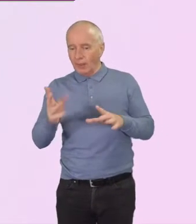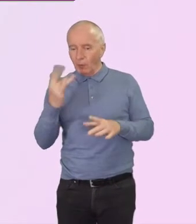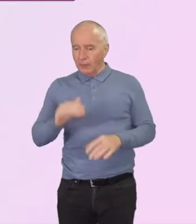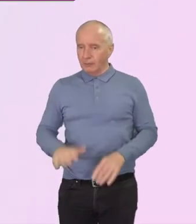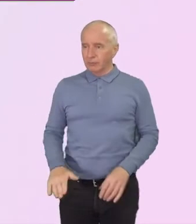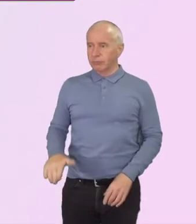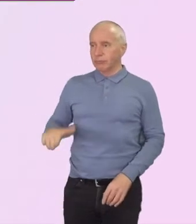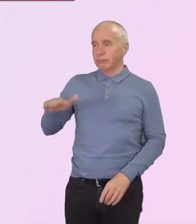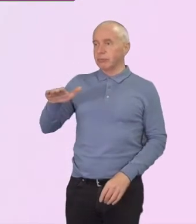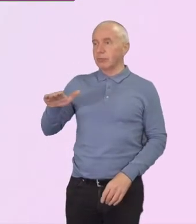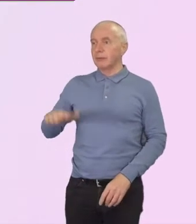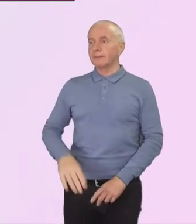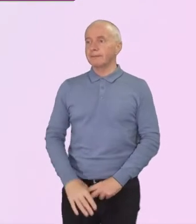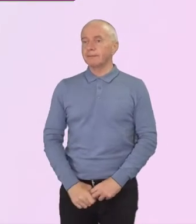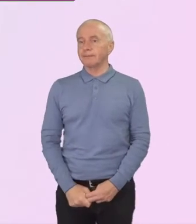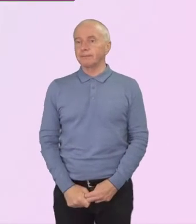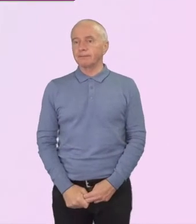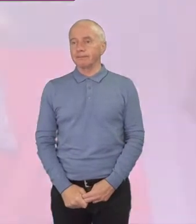Thank you.